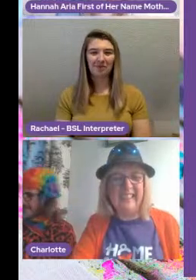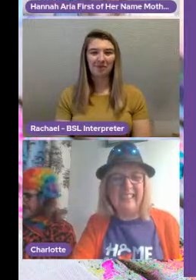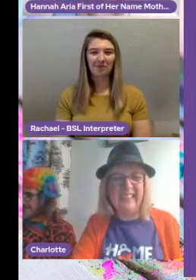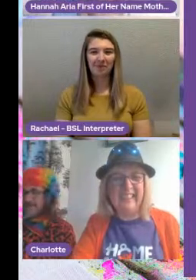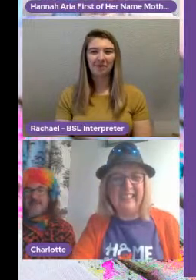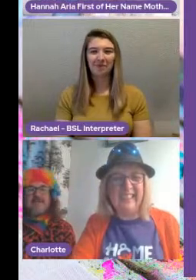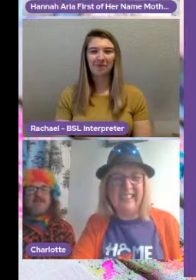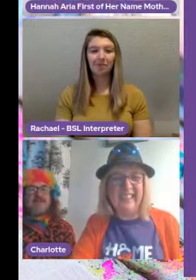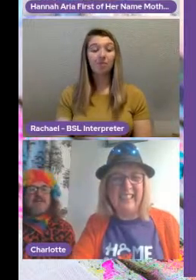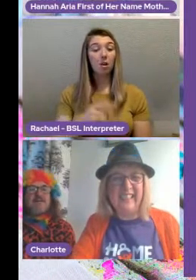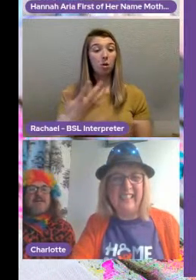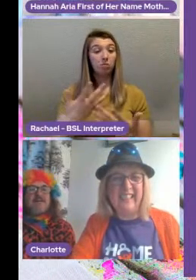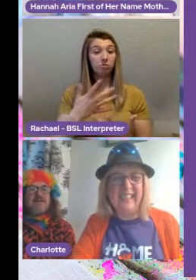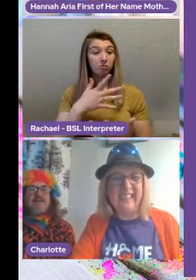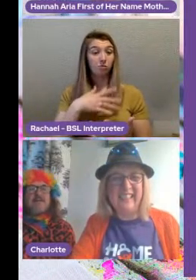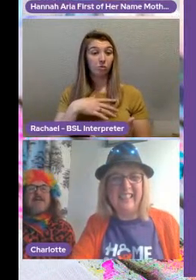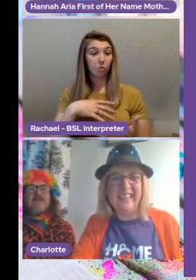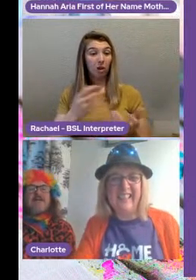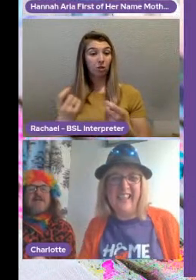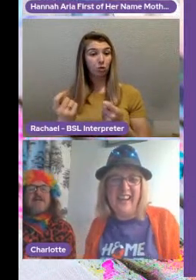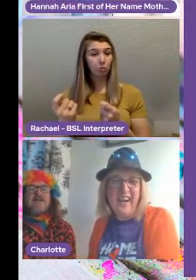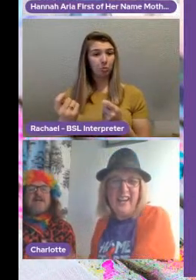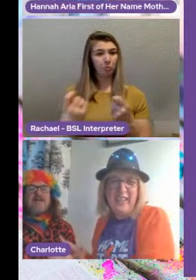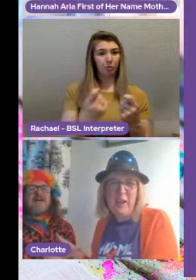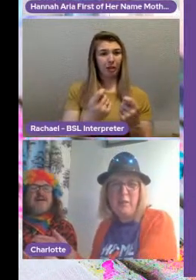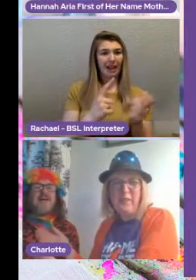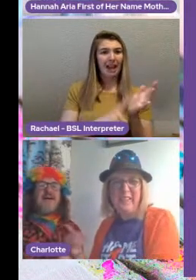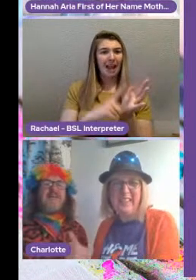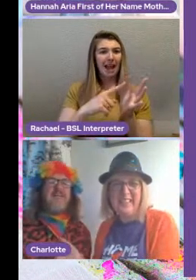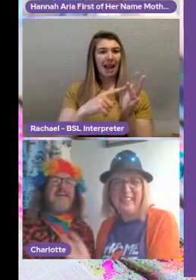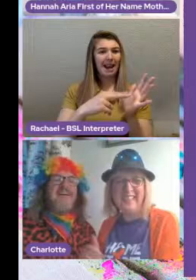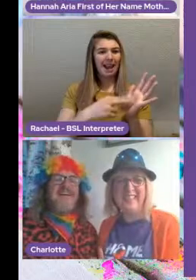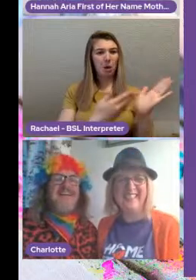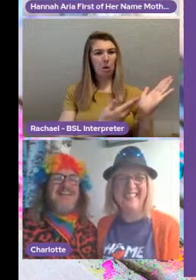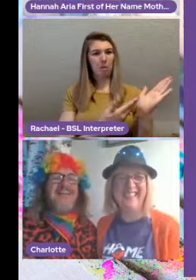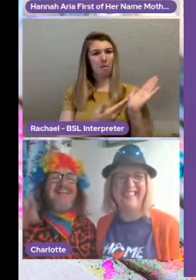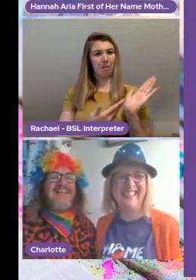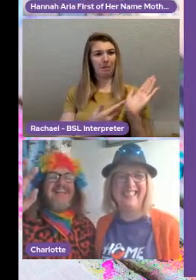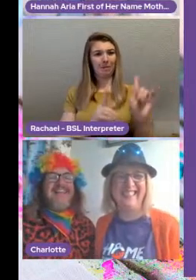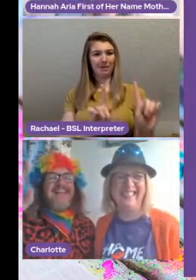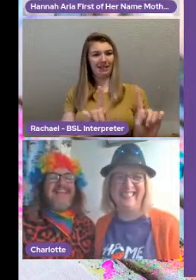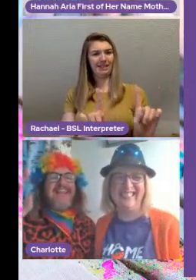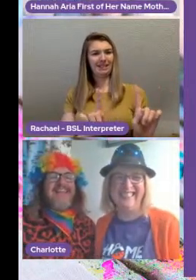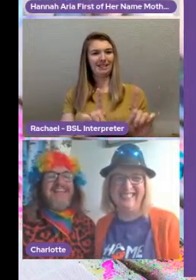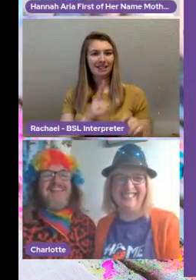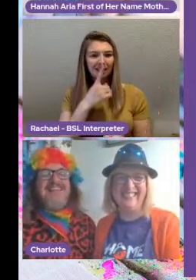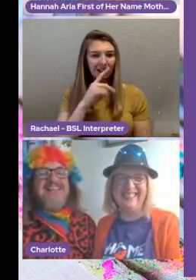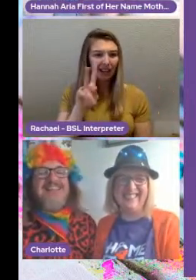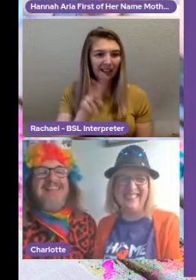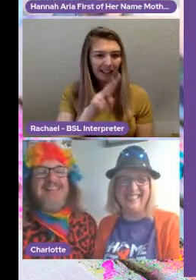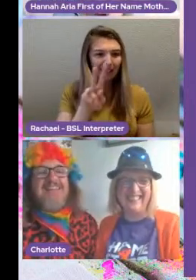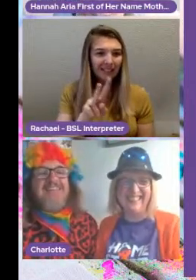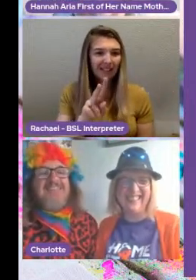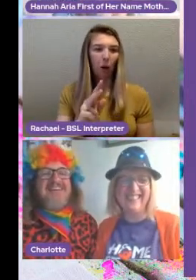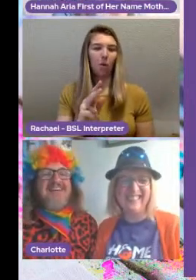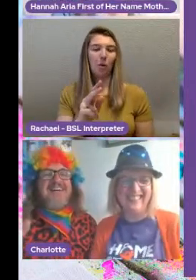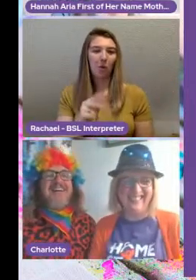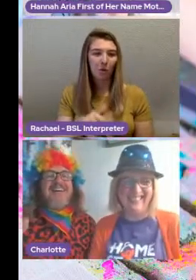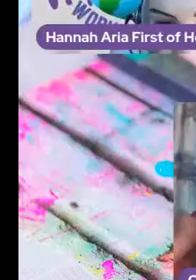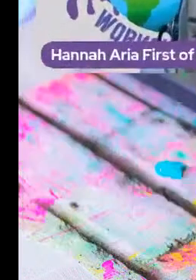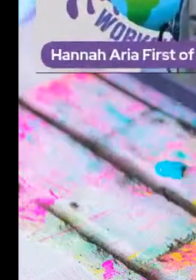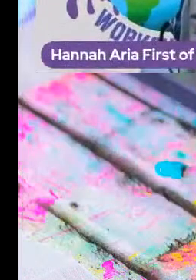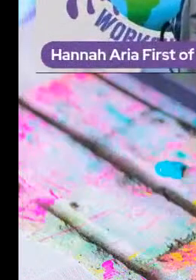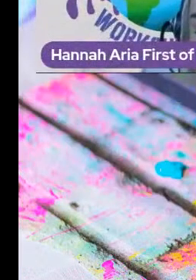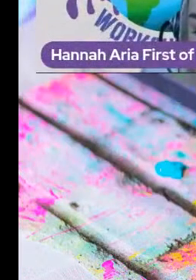do you want to bring in your lurker? Because I kind of feel like he's half on the screen and half not. I think we need a proper look. What is